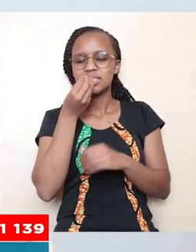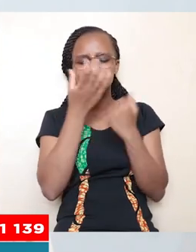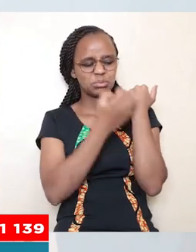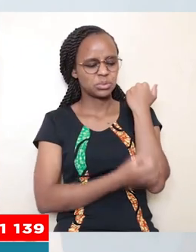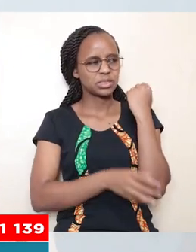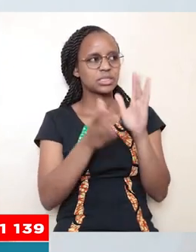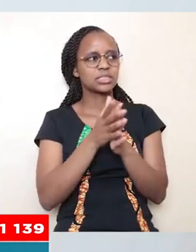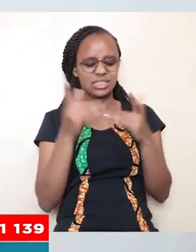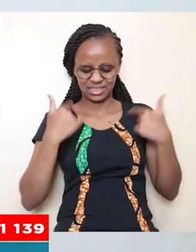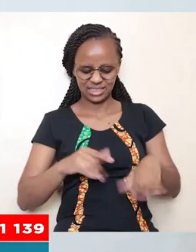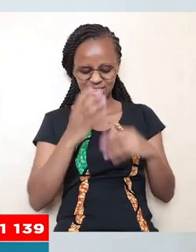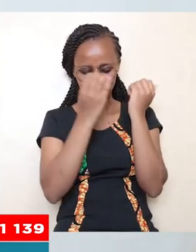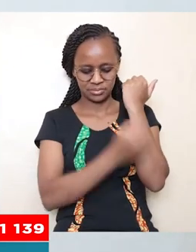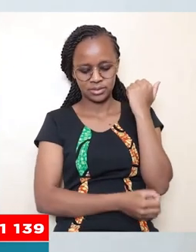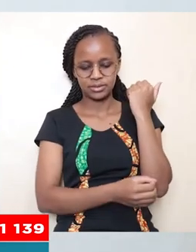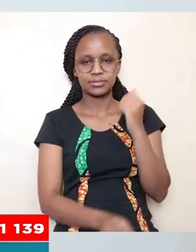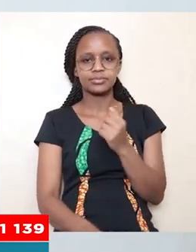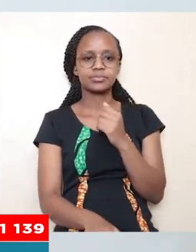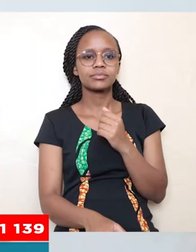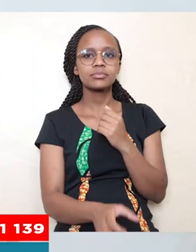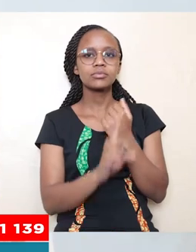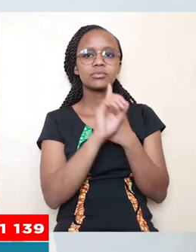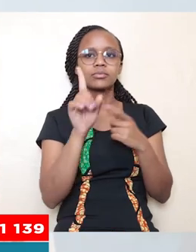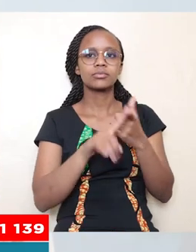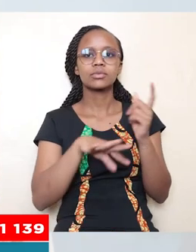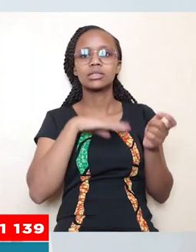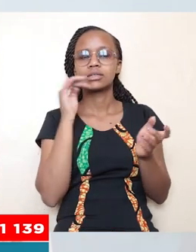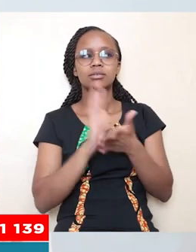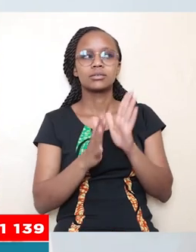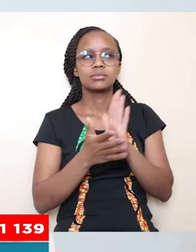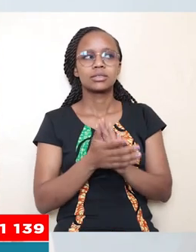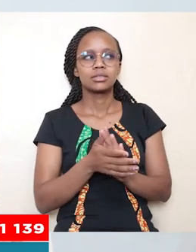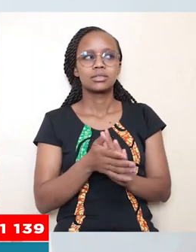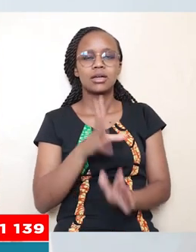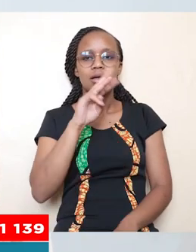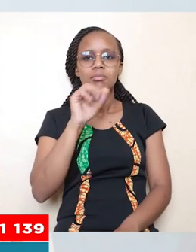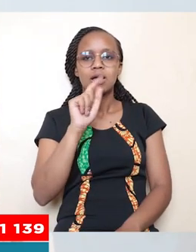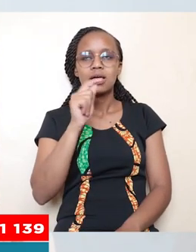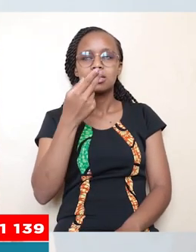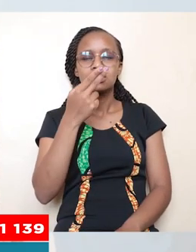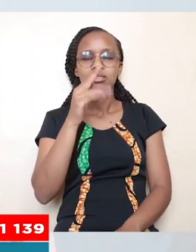poorly, you dress so poorly, when you die, you don't become a martyr.